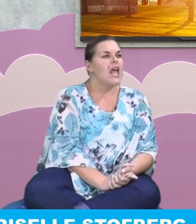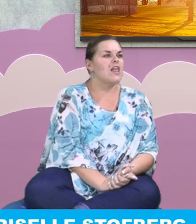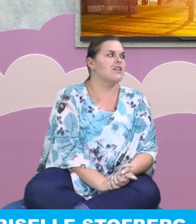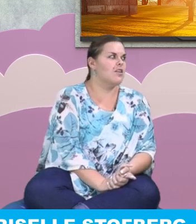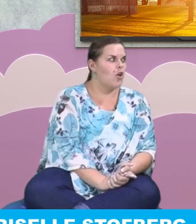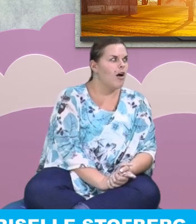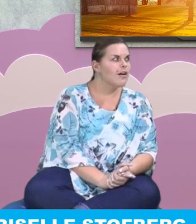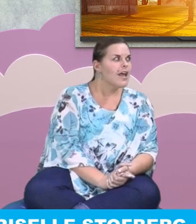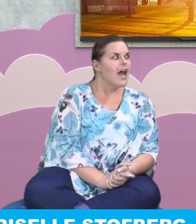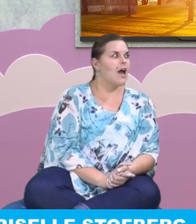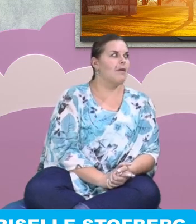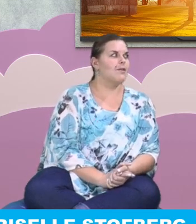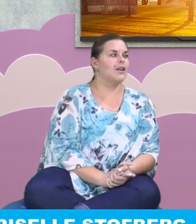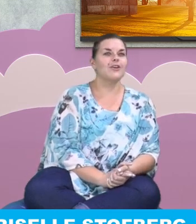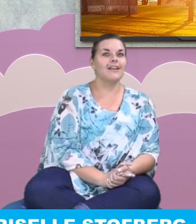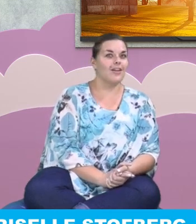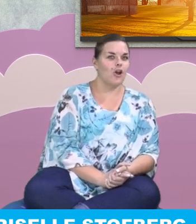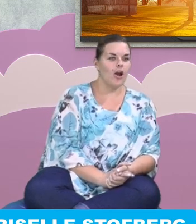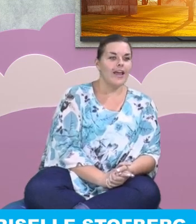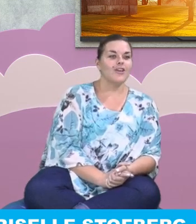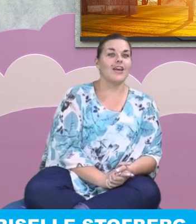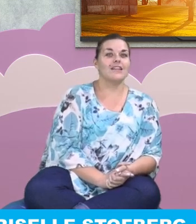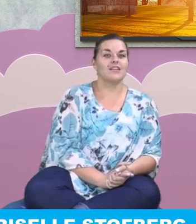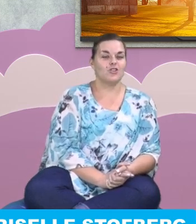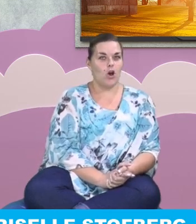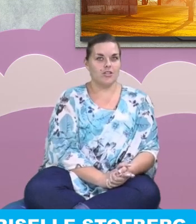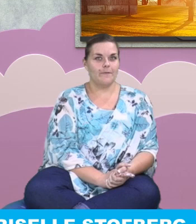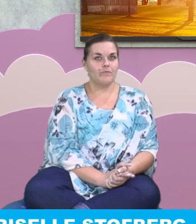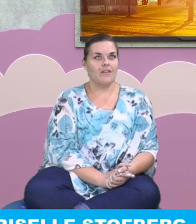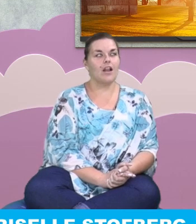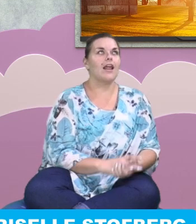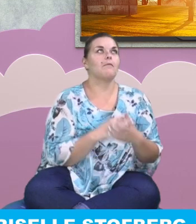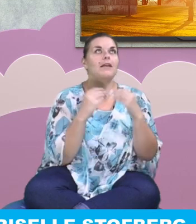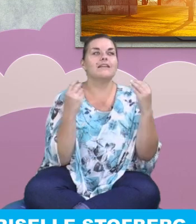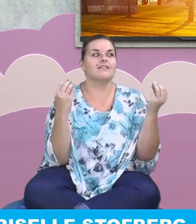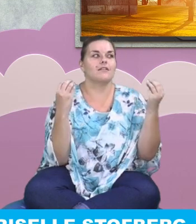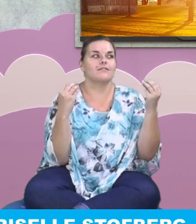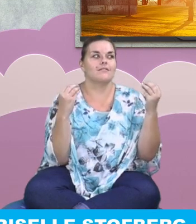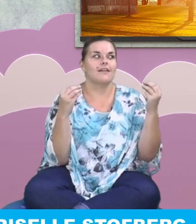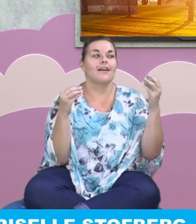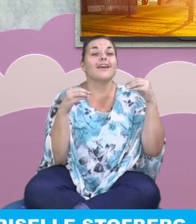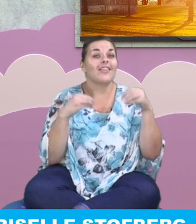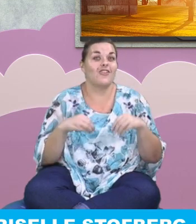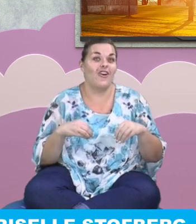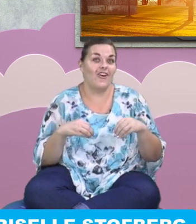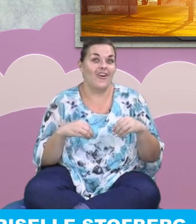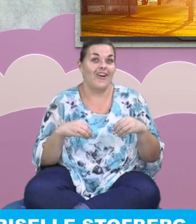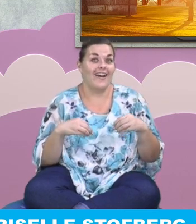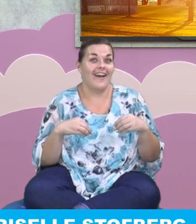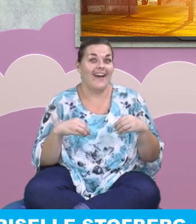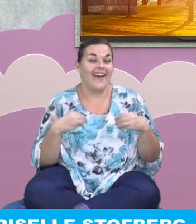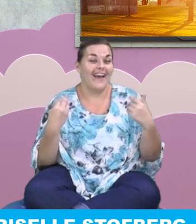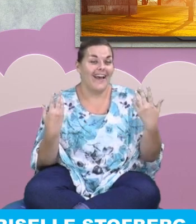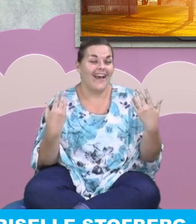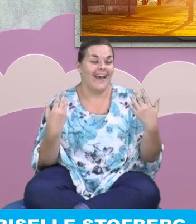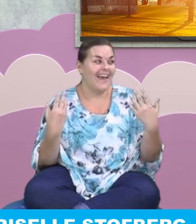sunshine? And that's the dark. And what do you get in the dark? You get the stars that are like mini suns in the dark.